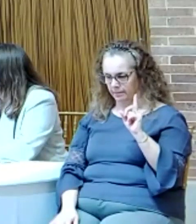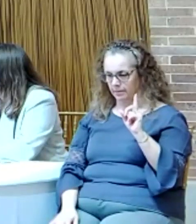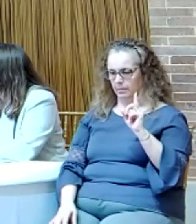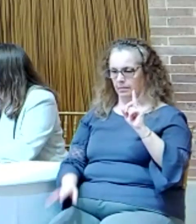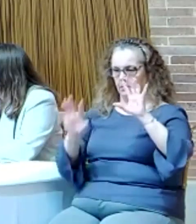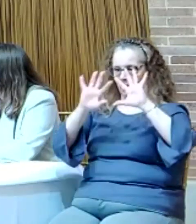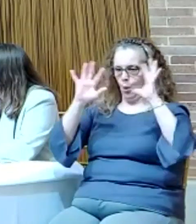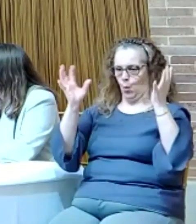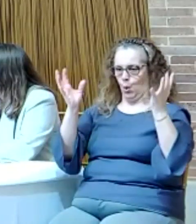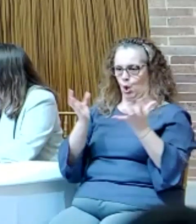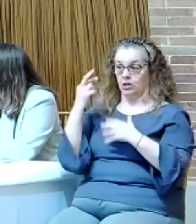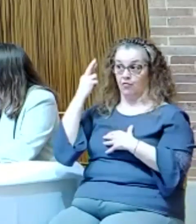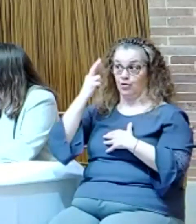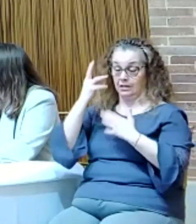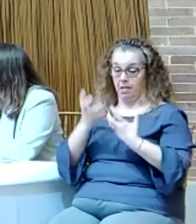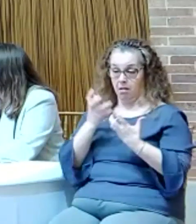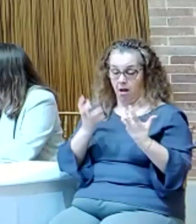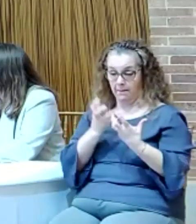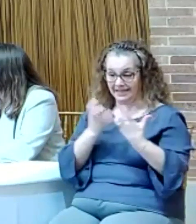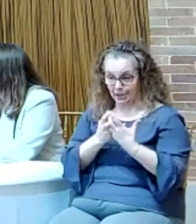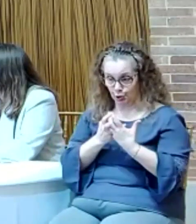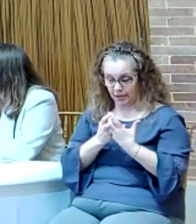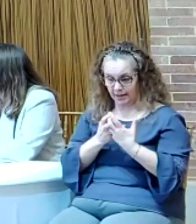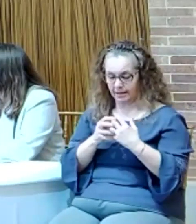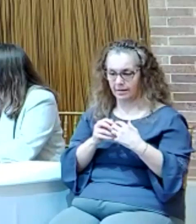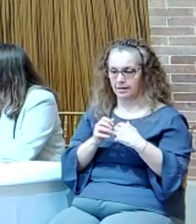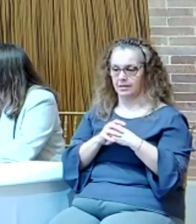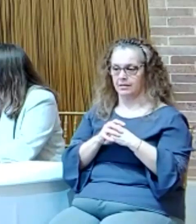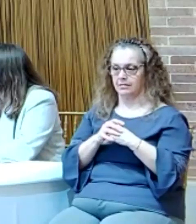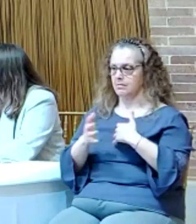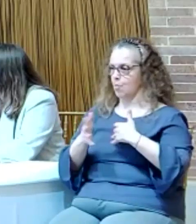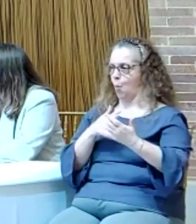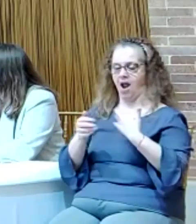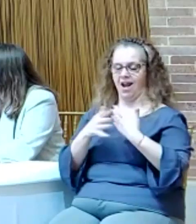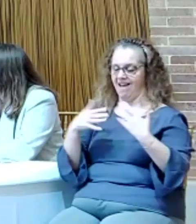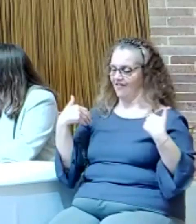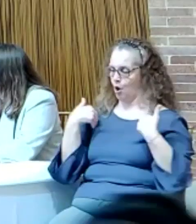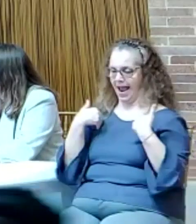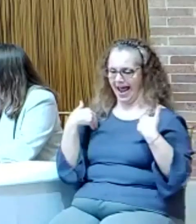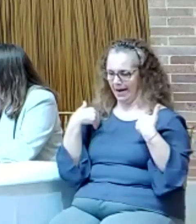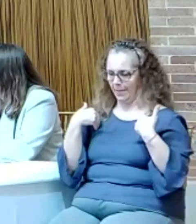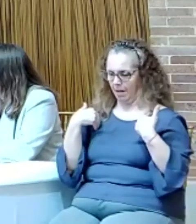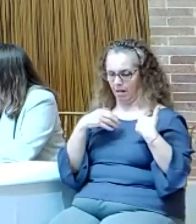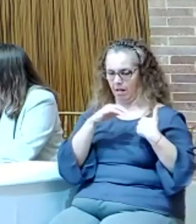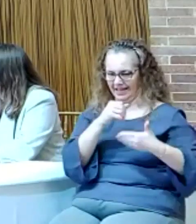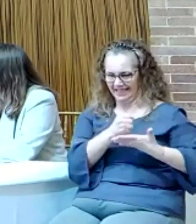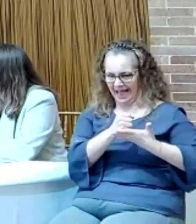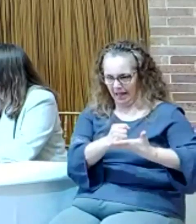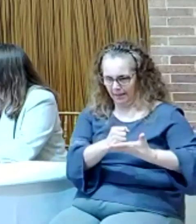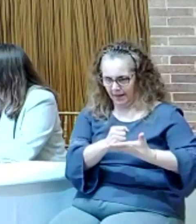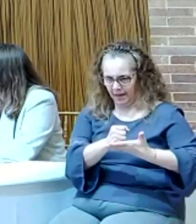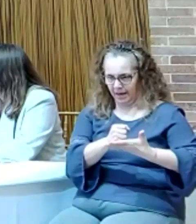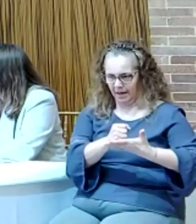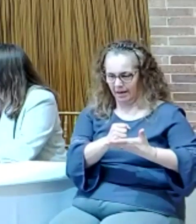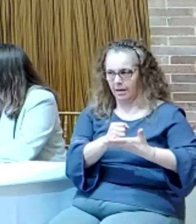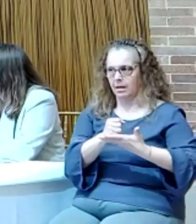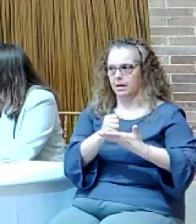accommodations and Disability Rights whatever animal is the one that is helping alleviate